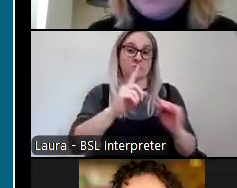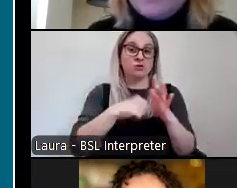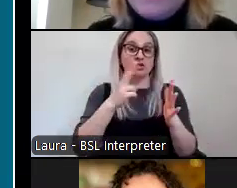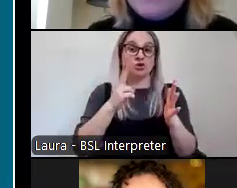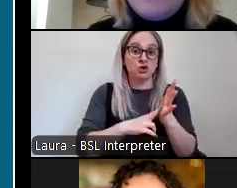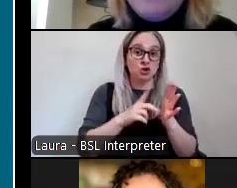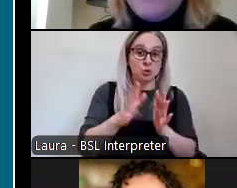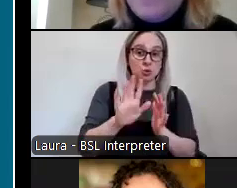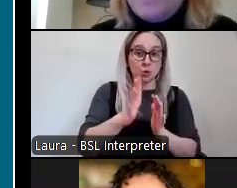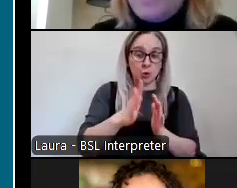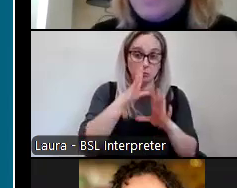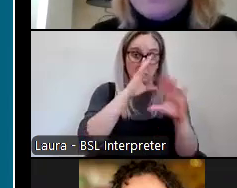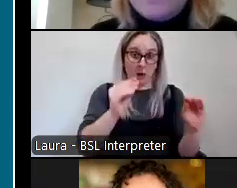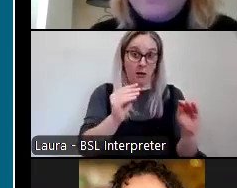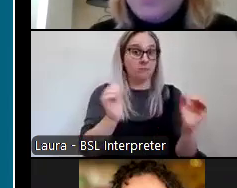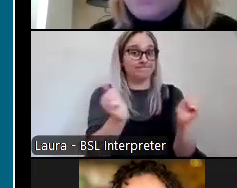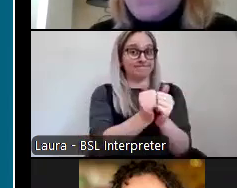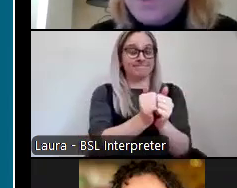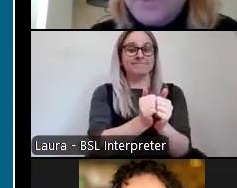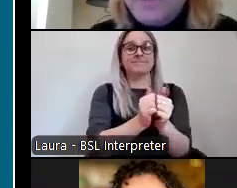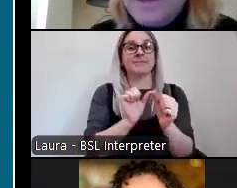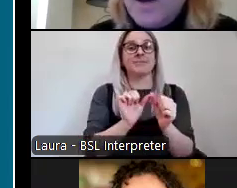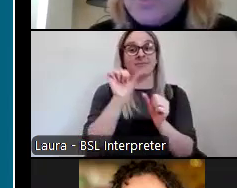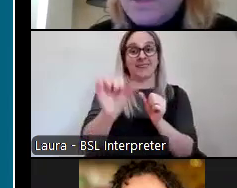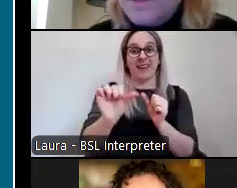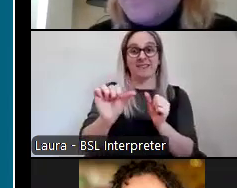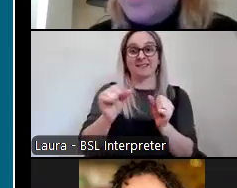25-26 starts in September. As I said before, you can